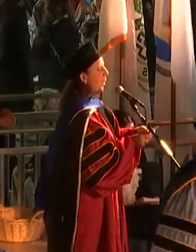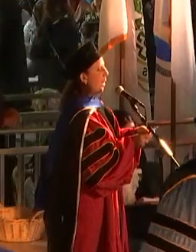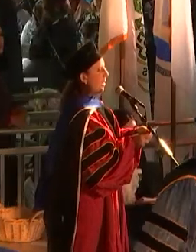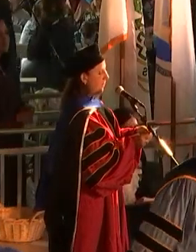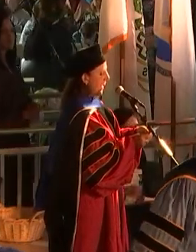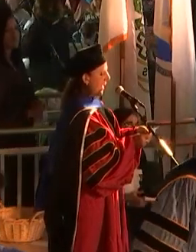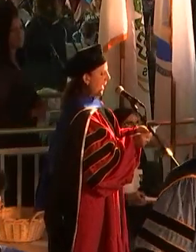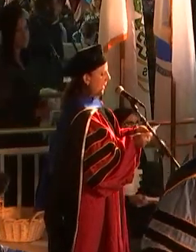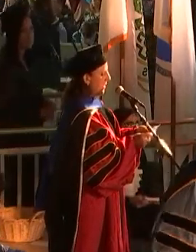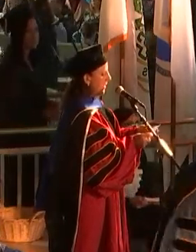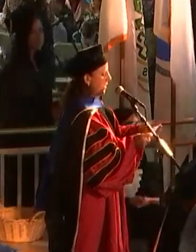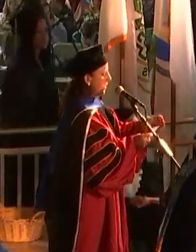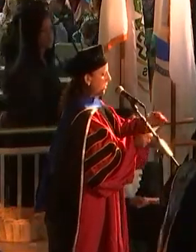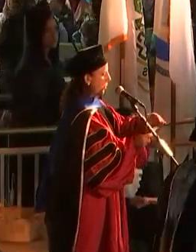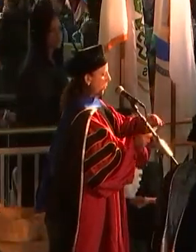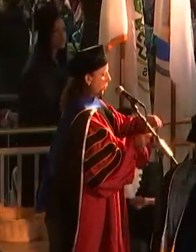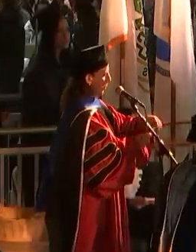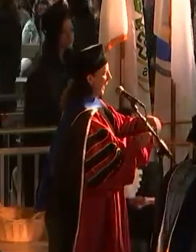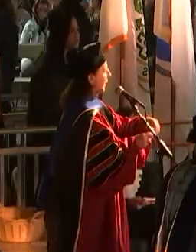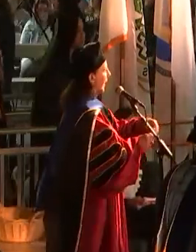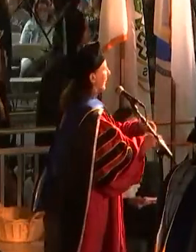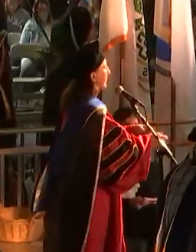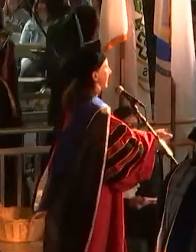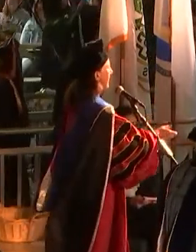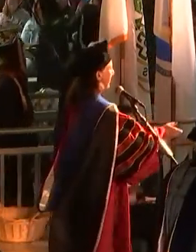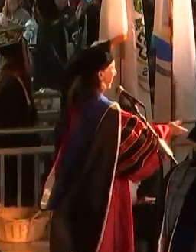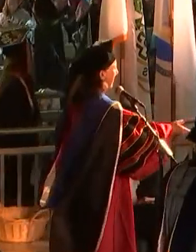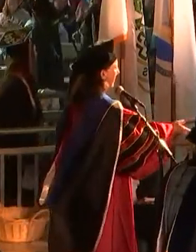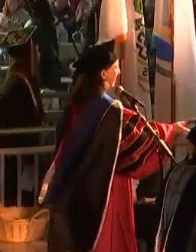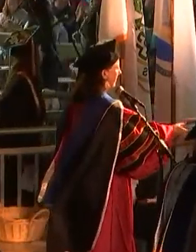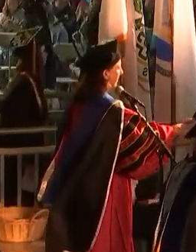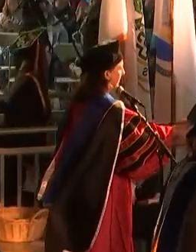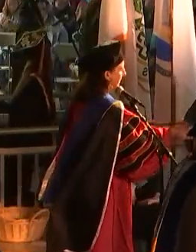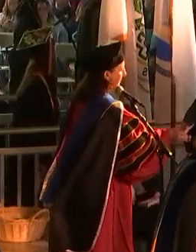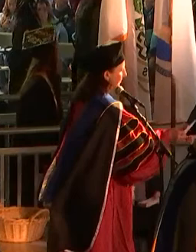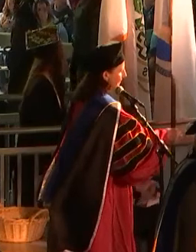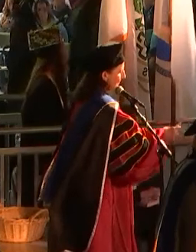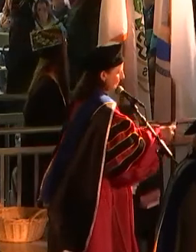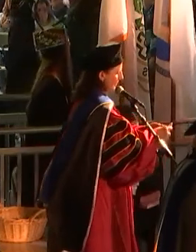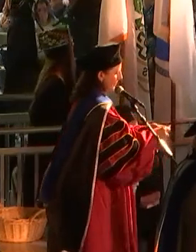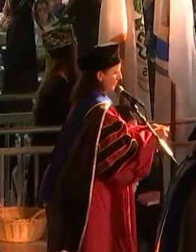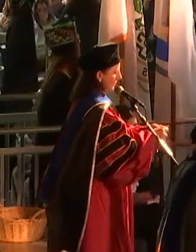Tyler Paul Paquette, summa cum laude.